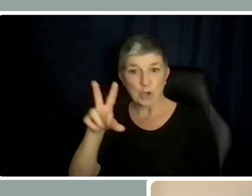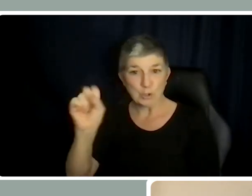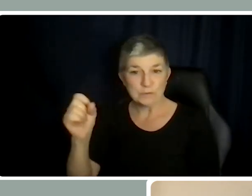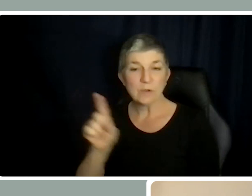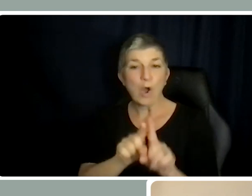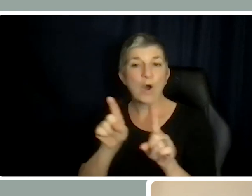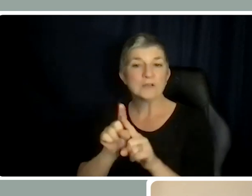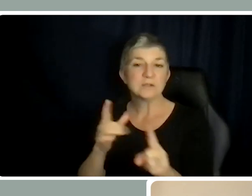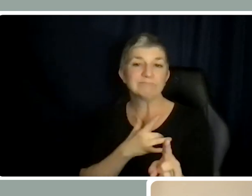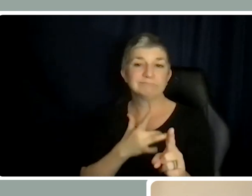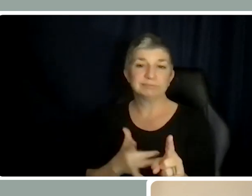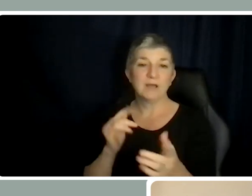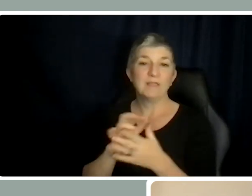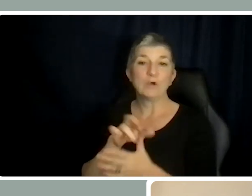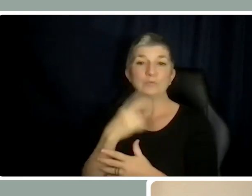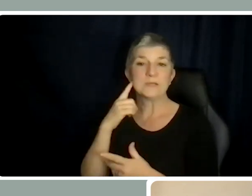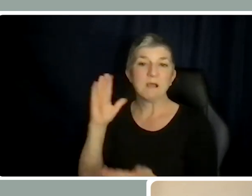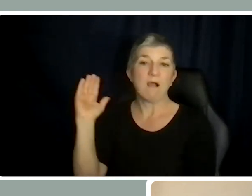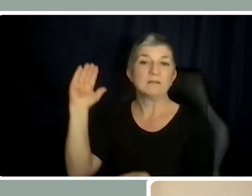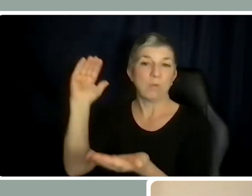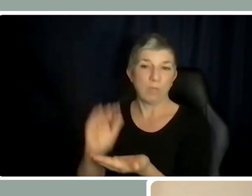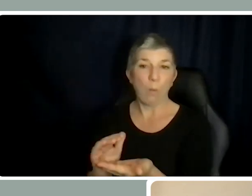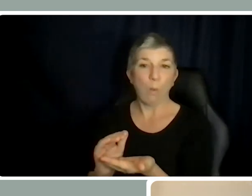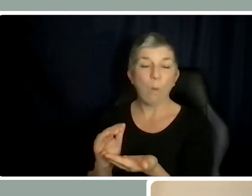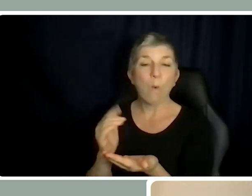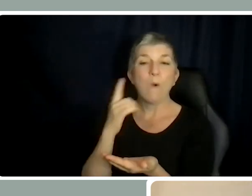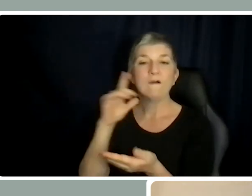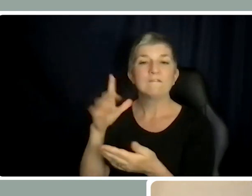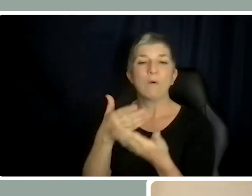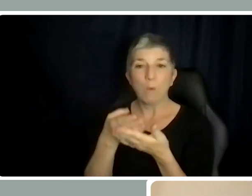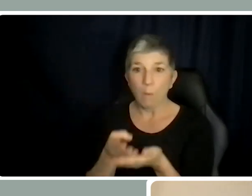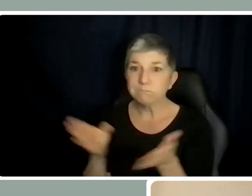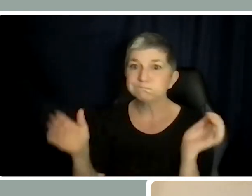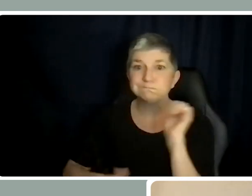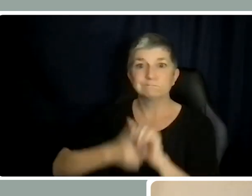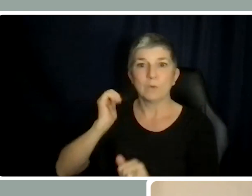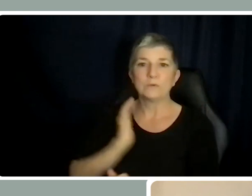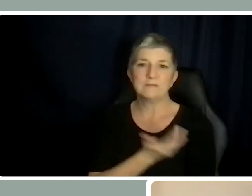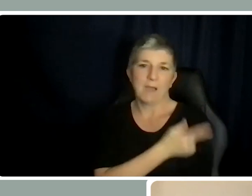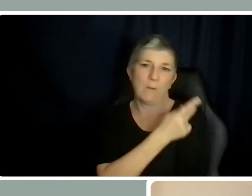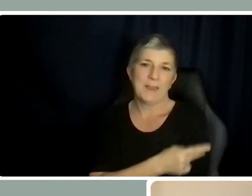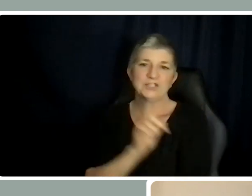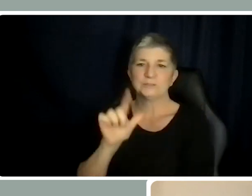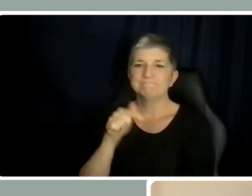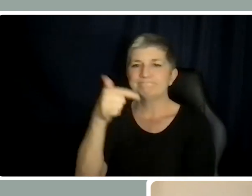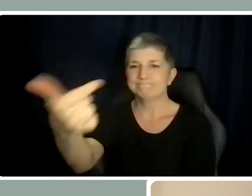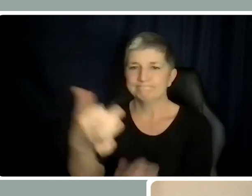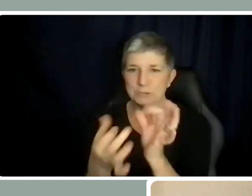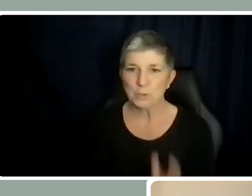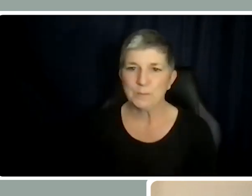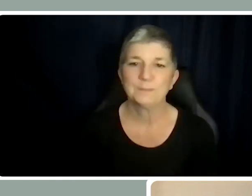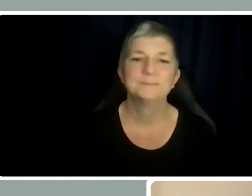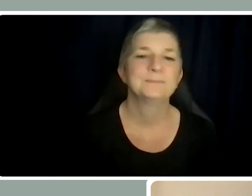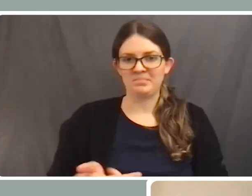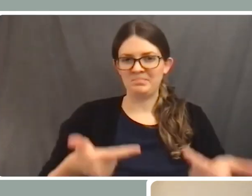also generally bring those risks very low for, the overwhelming majority of our patients. But they